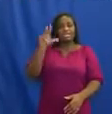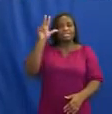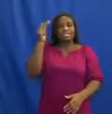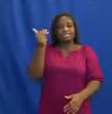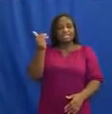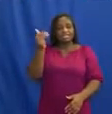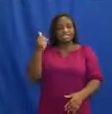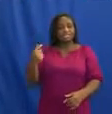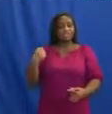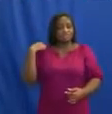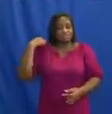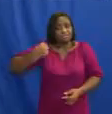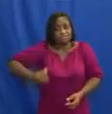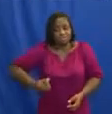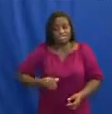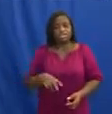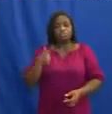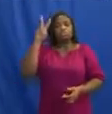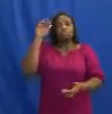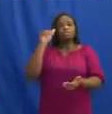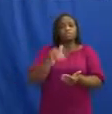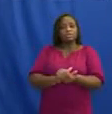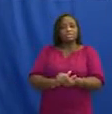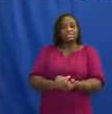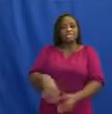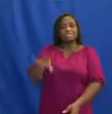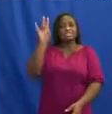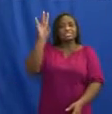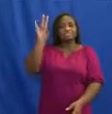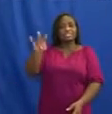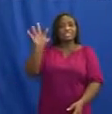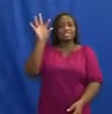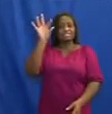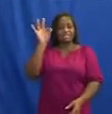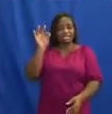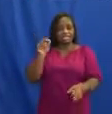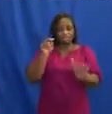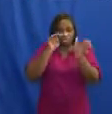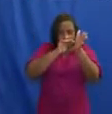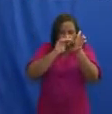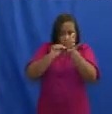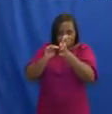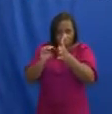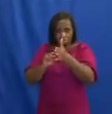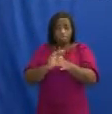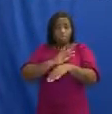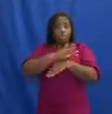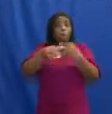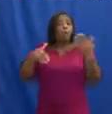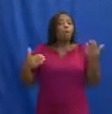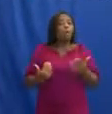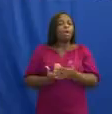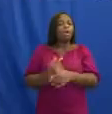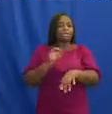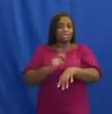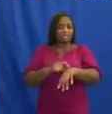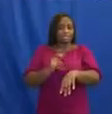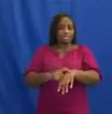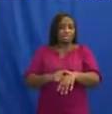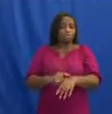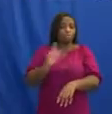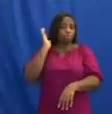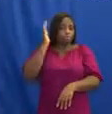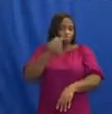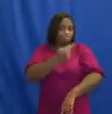37,413 volunteers, and 2,079 supervisors for the entire vaccination